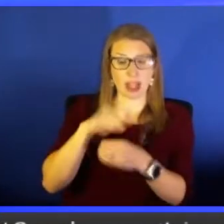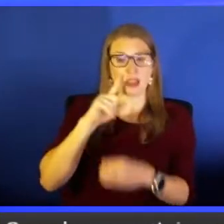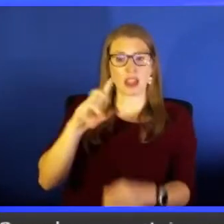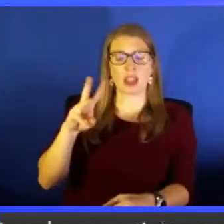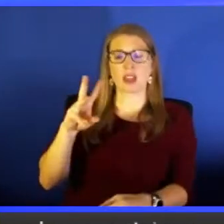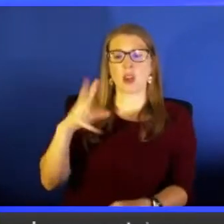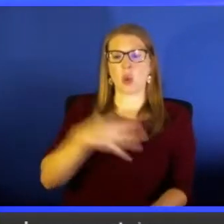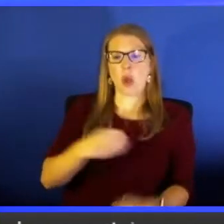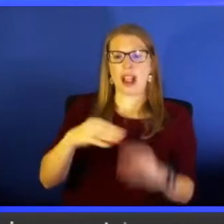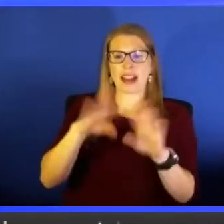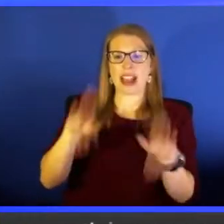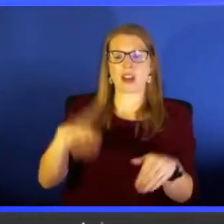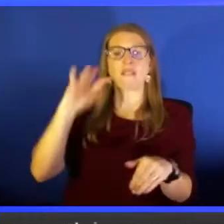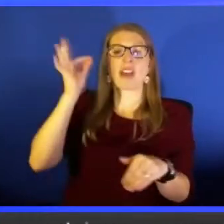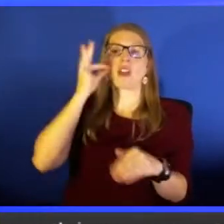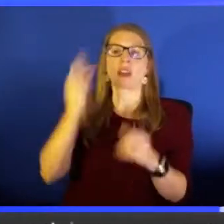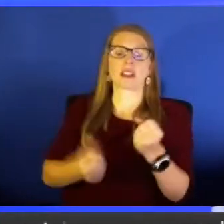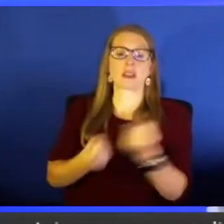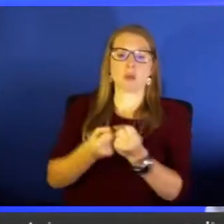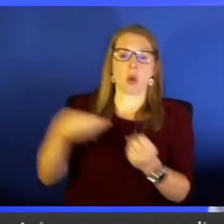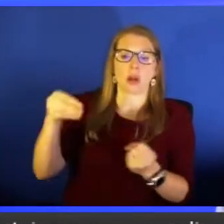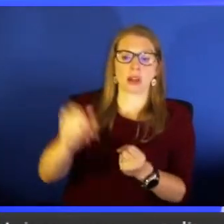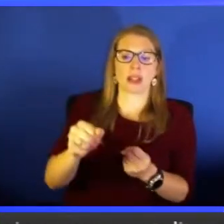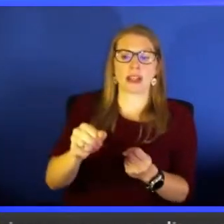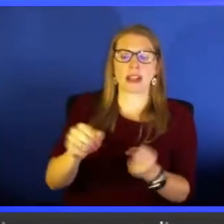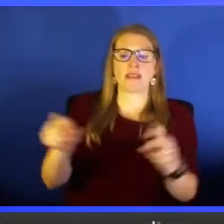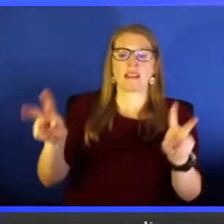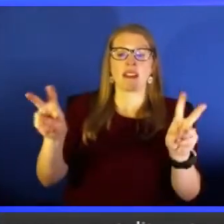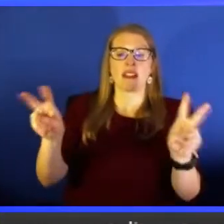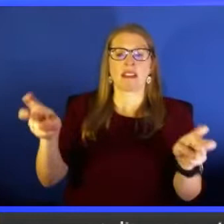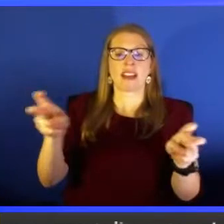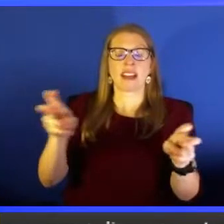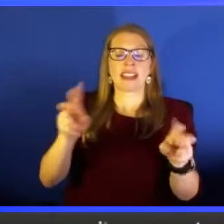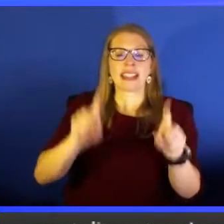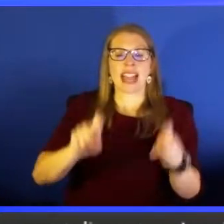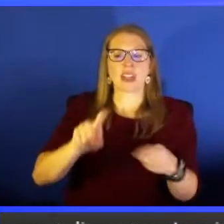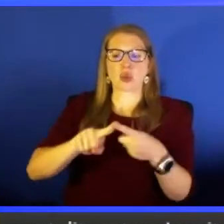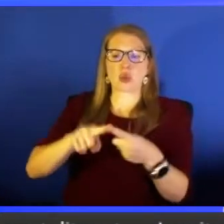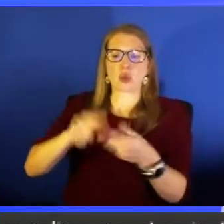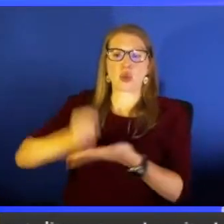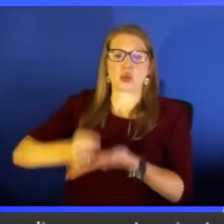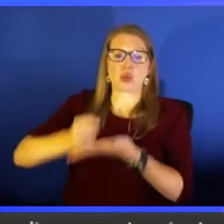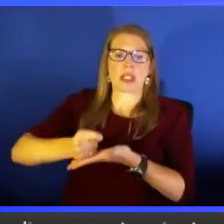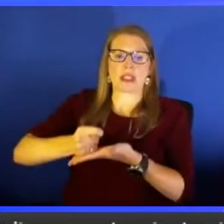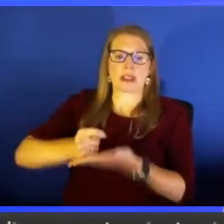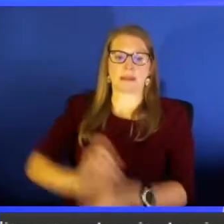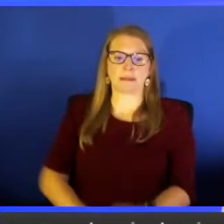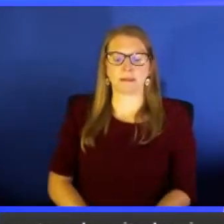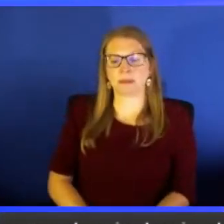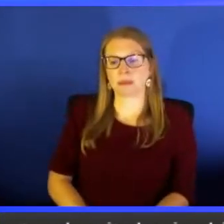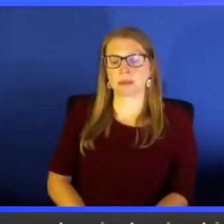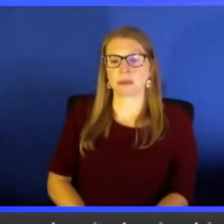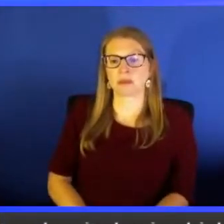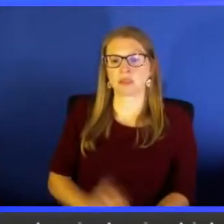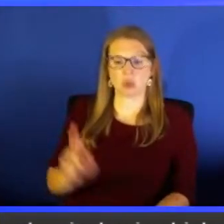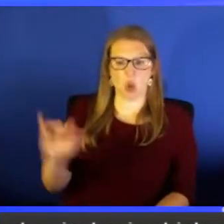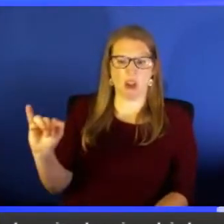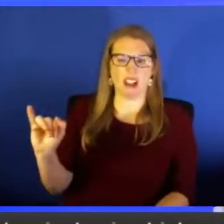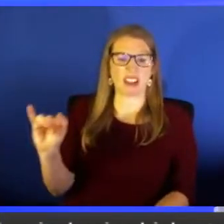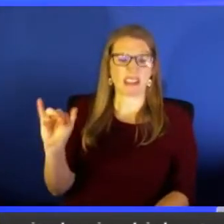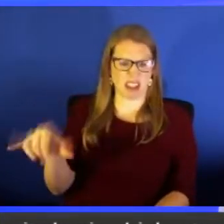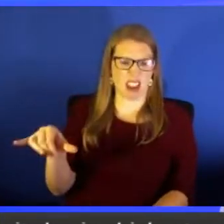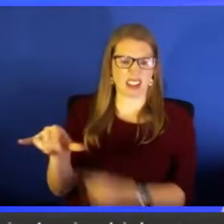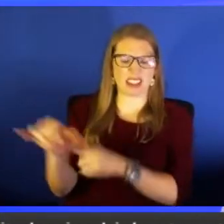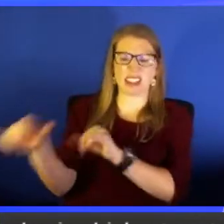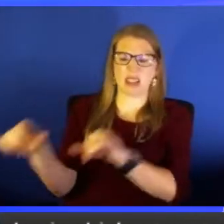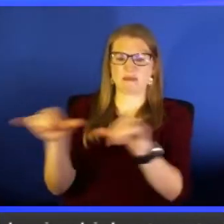federally supported test to treat within the last week. I think that might be the Rhode Island one. I think they have a couple more sites that they're looking at. Again,